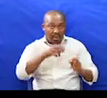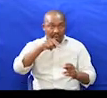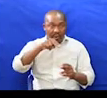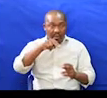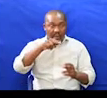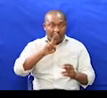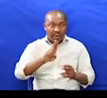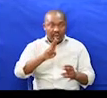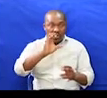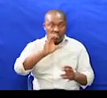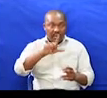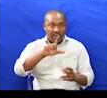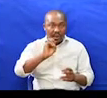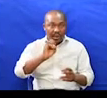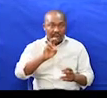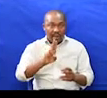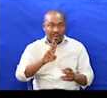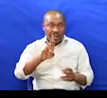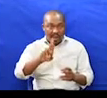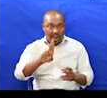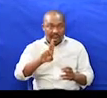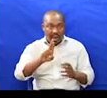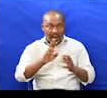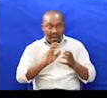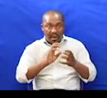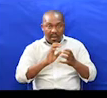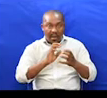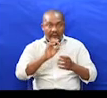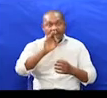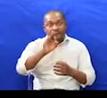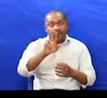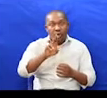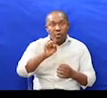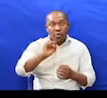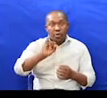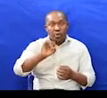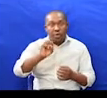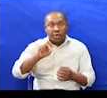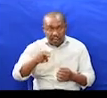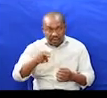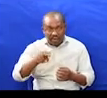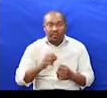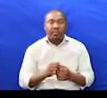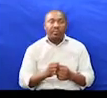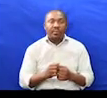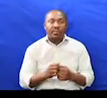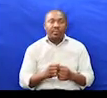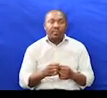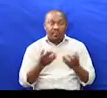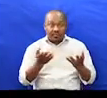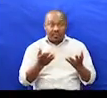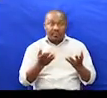Nuclear reaction, there is nuclear fission and nuclear fusion. Very nice. So, what